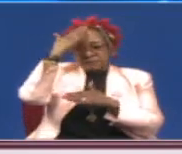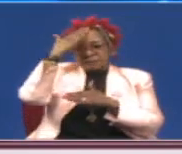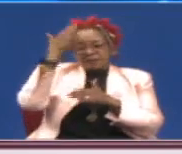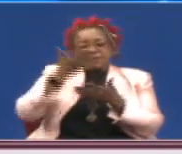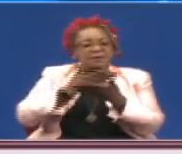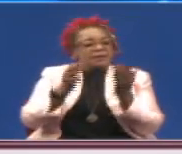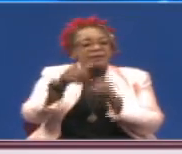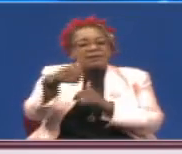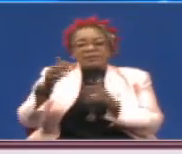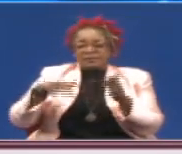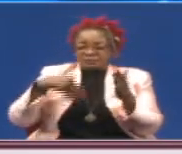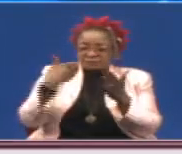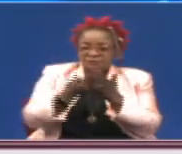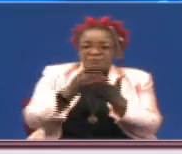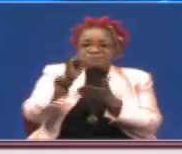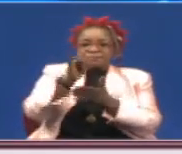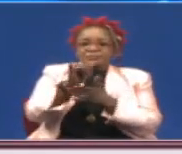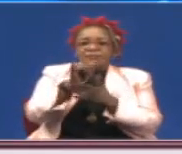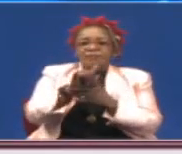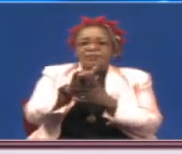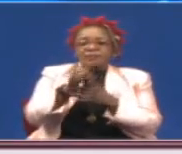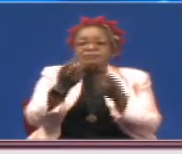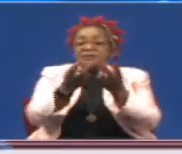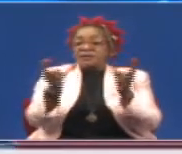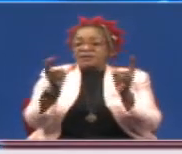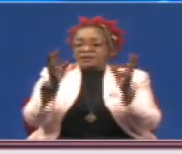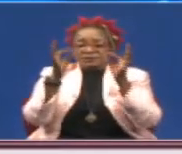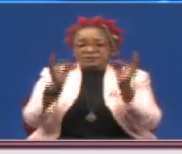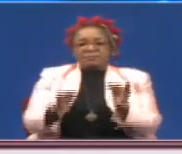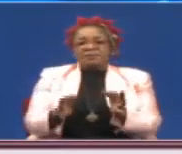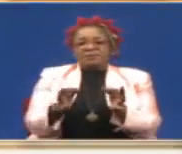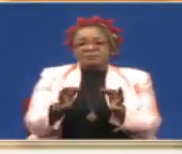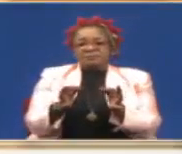other until the matter before court is heard and determined.